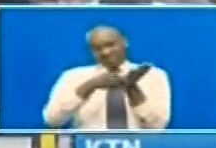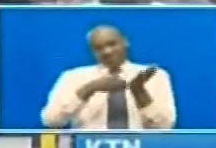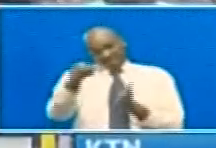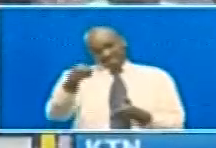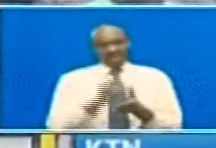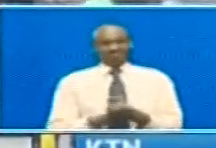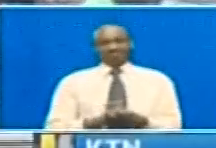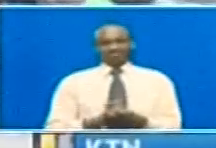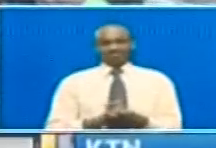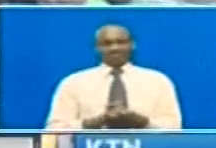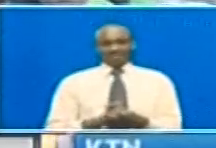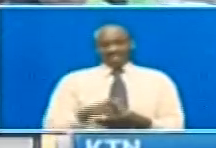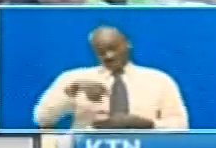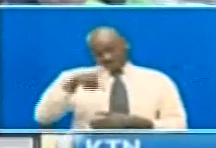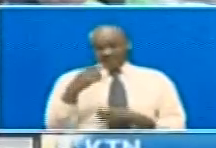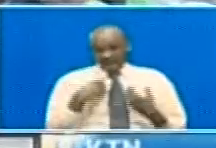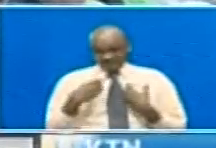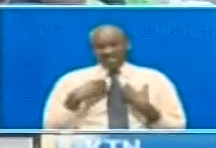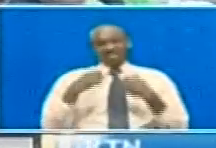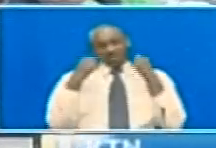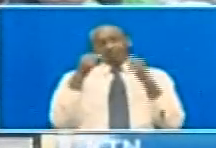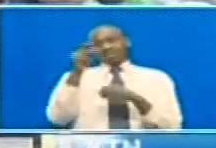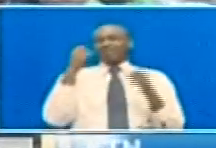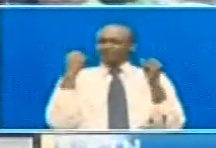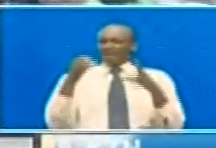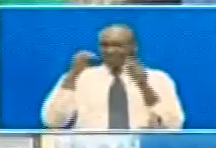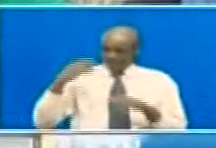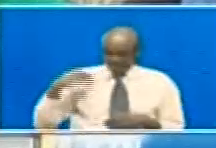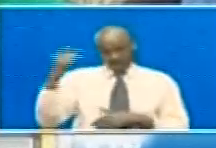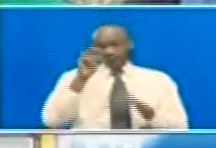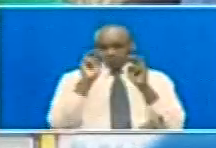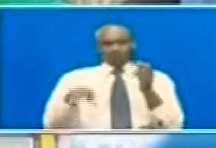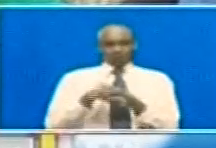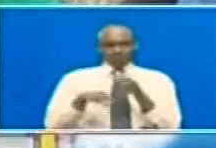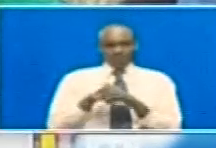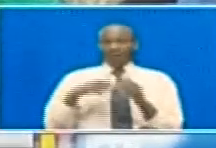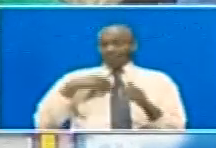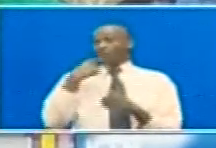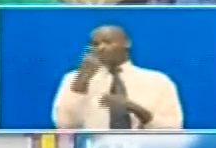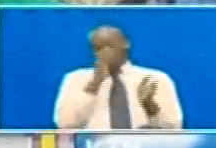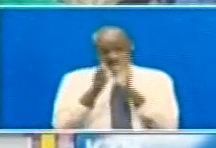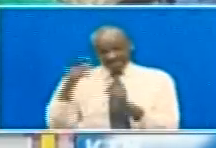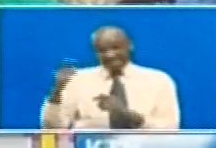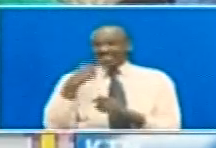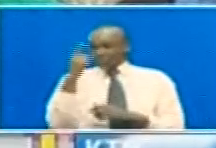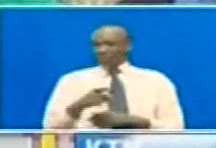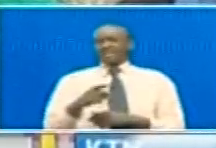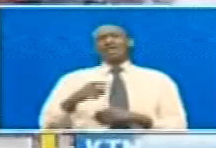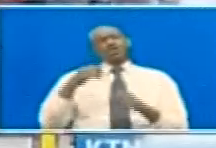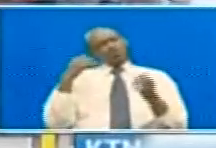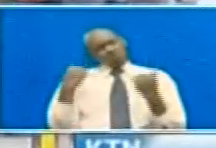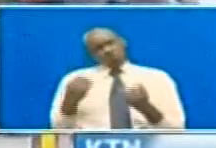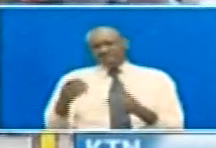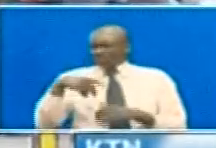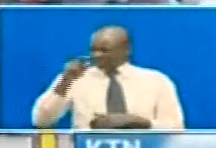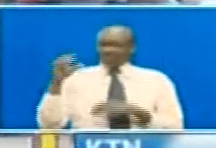more. The Dollar Soccer Championship final was attended by hundreds of fans. The organizers feel such tournaments ensure youths who have been hit